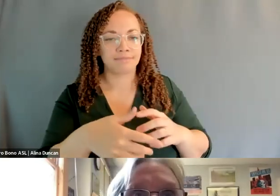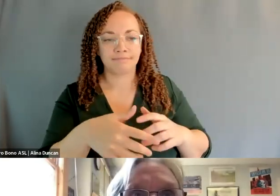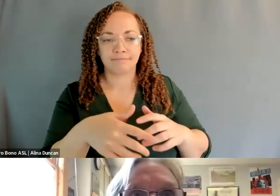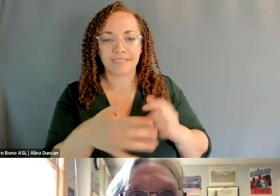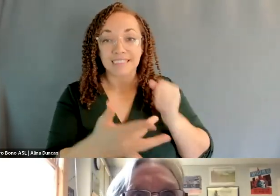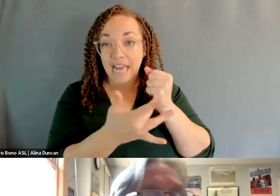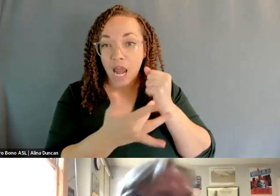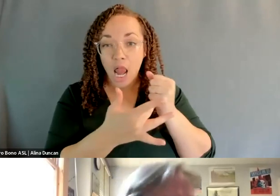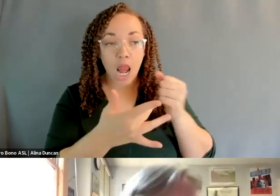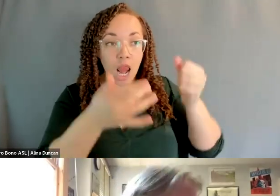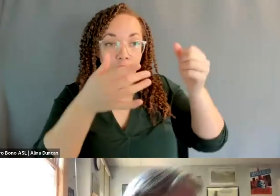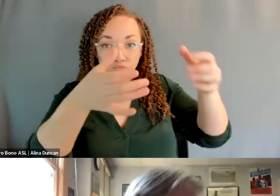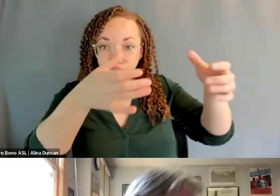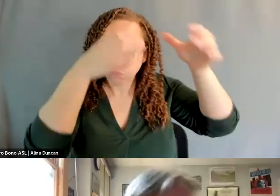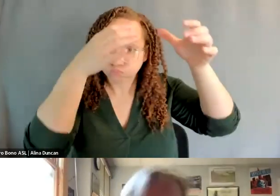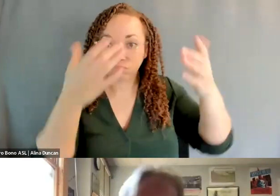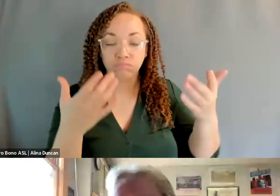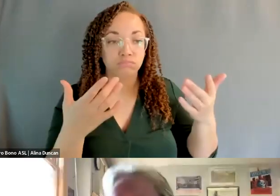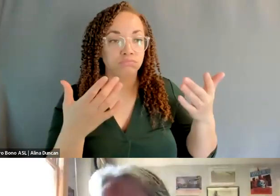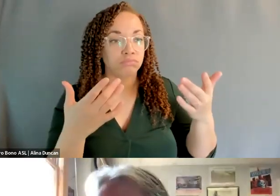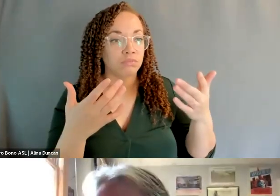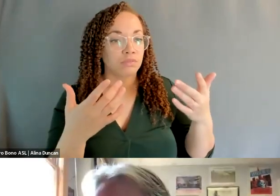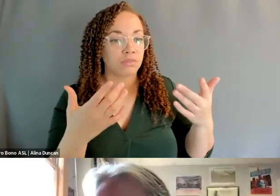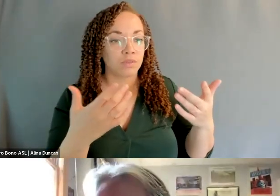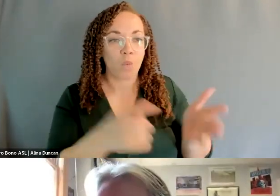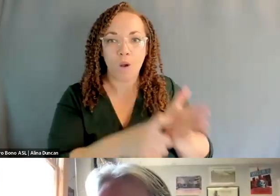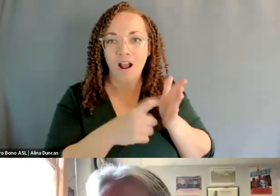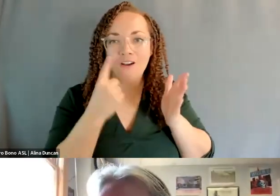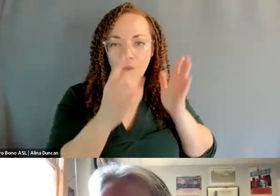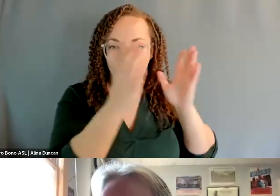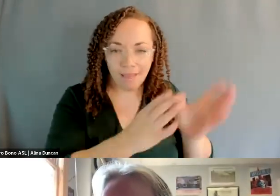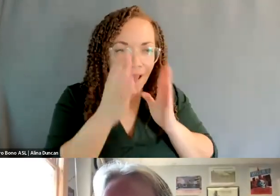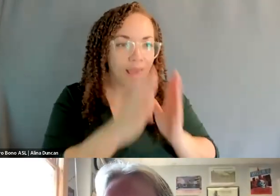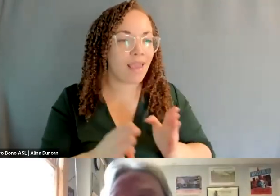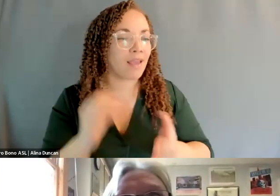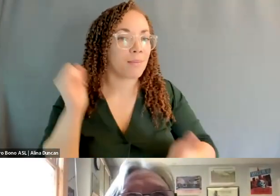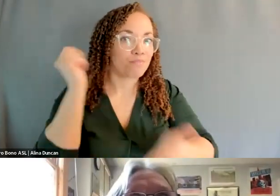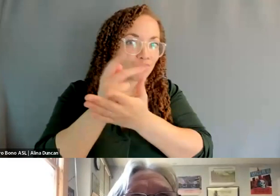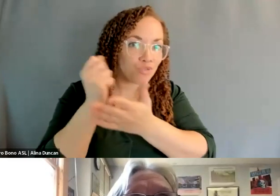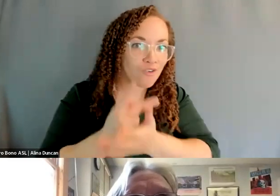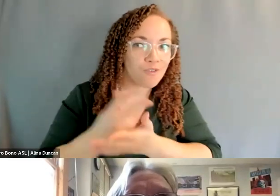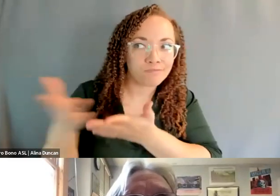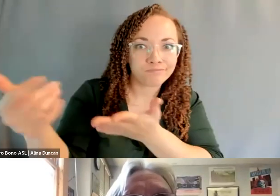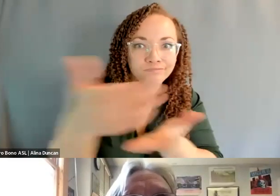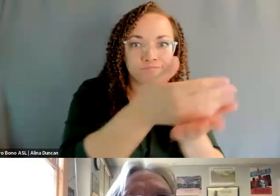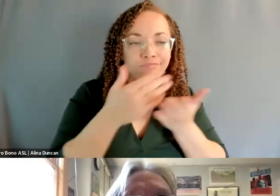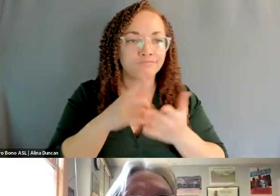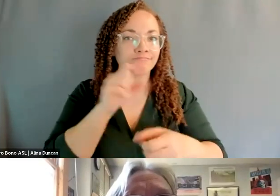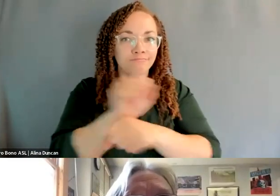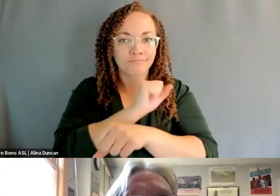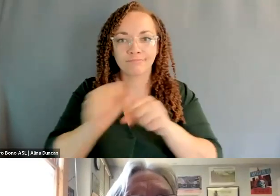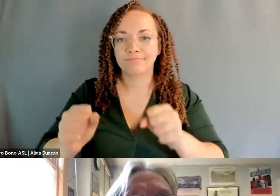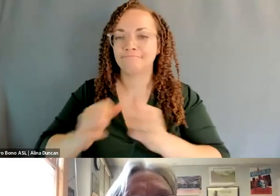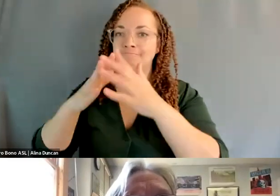that goes into building, like not planning, getting the approvals and actually building affordable housing. It really